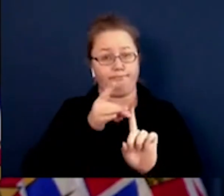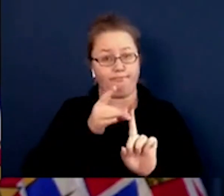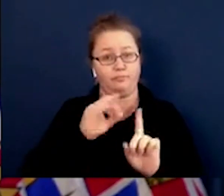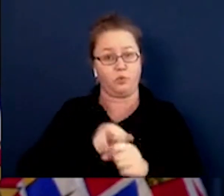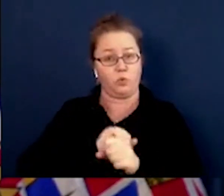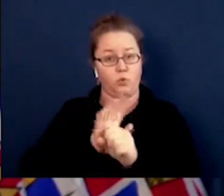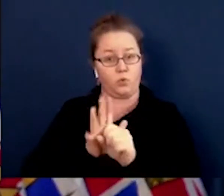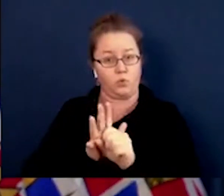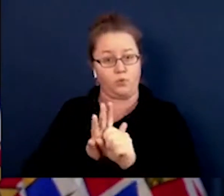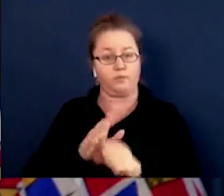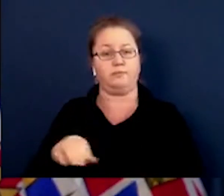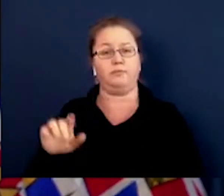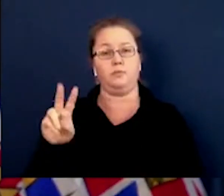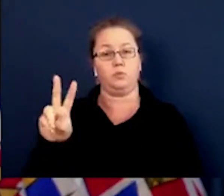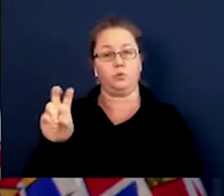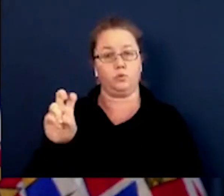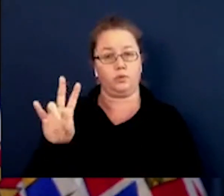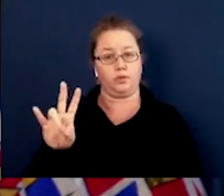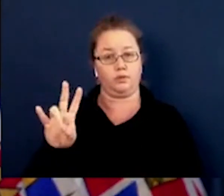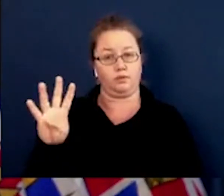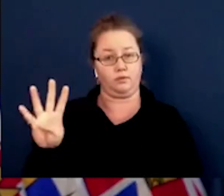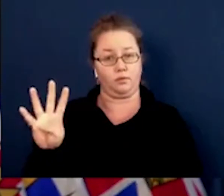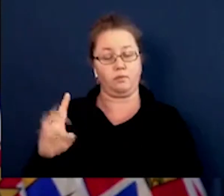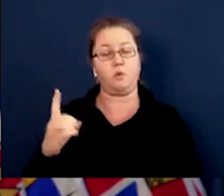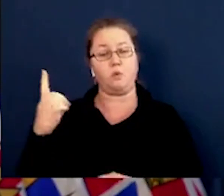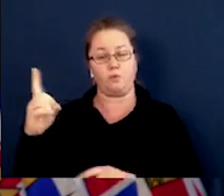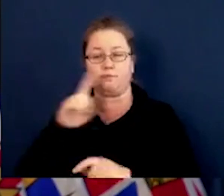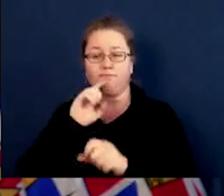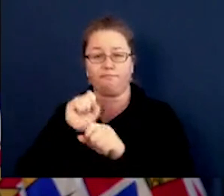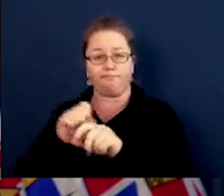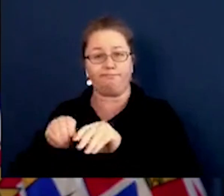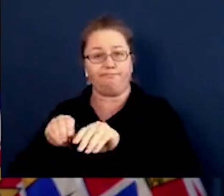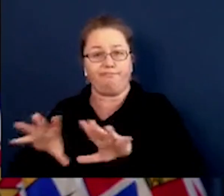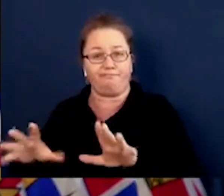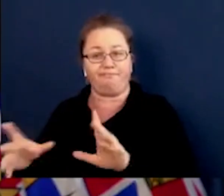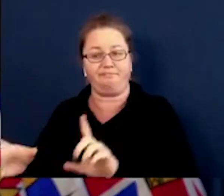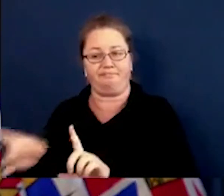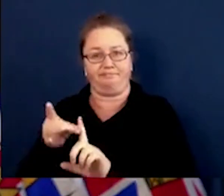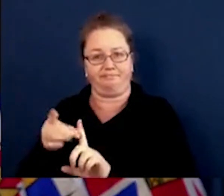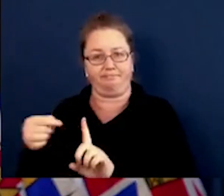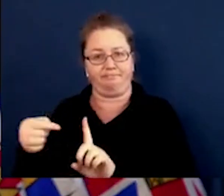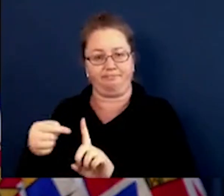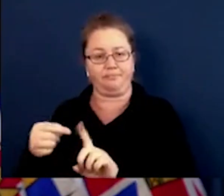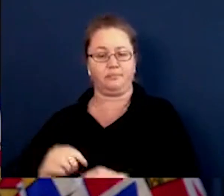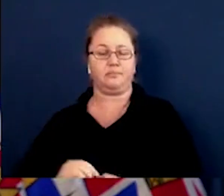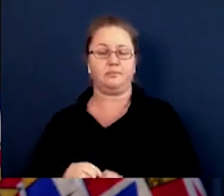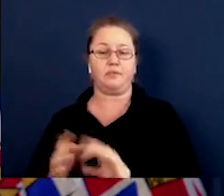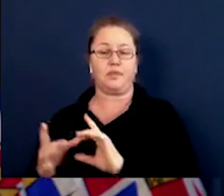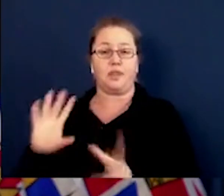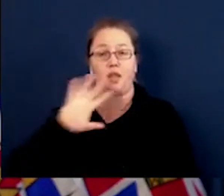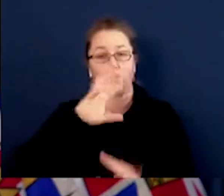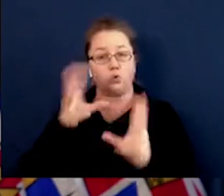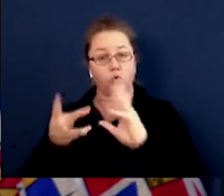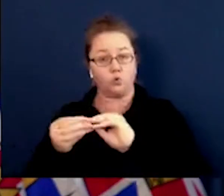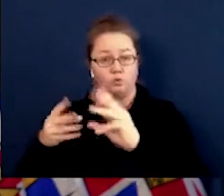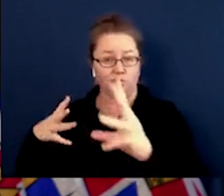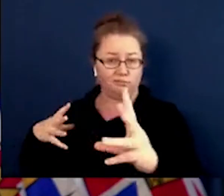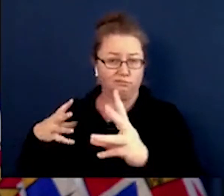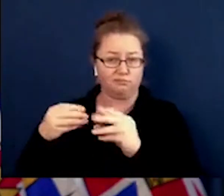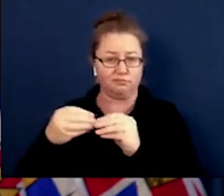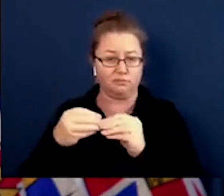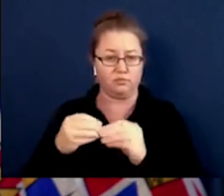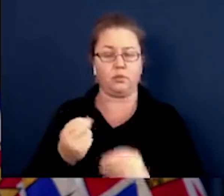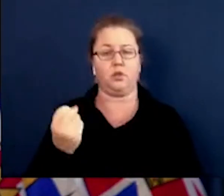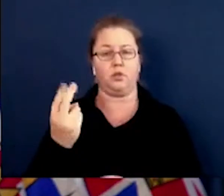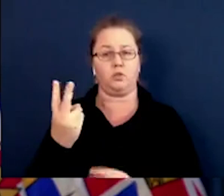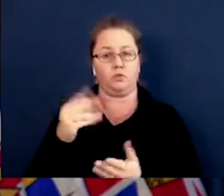COVID-19 in British Columbia, including one epidemiologically linked case, bringing our total number of people with